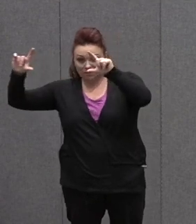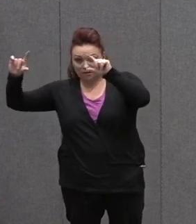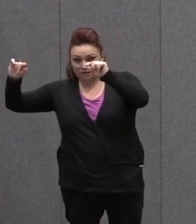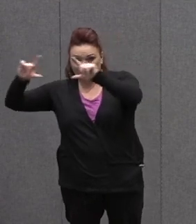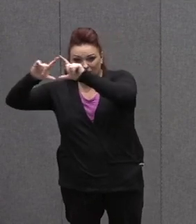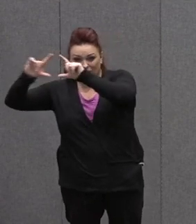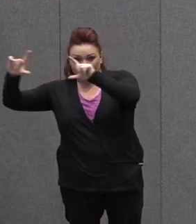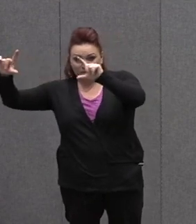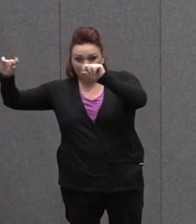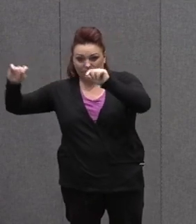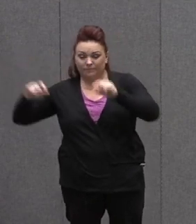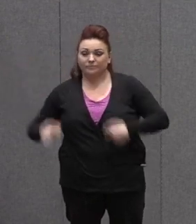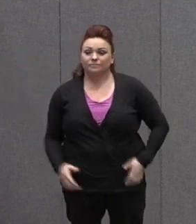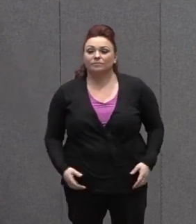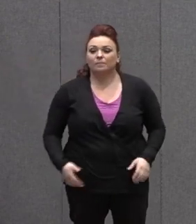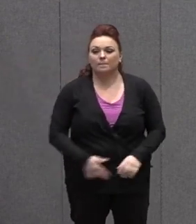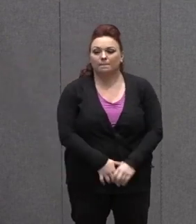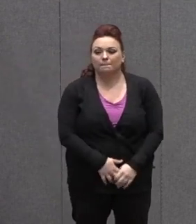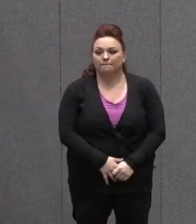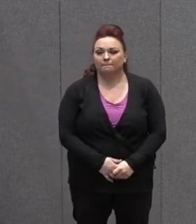rectangles.